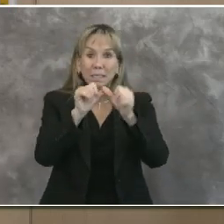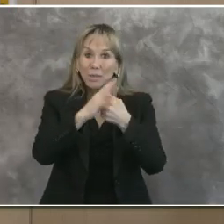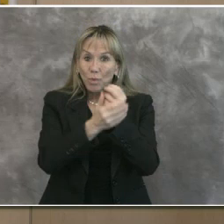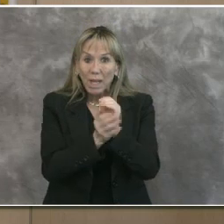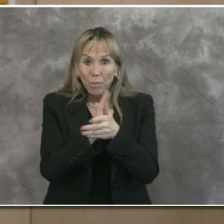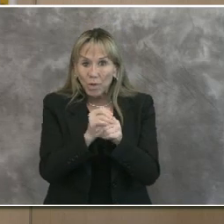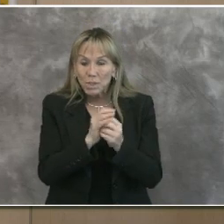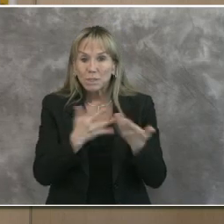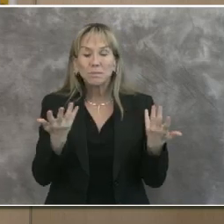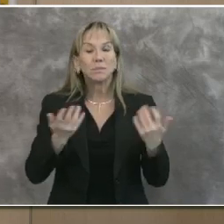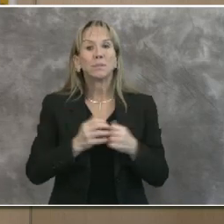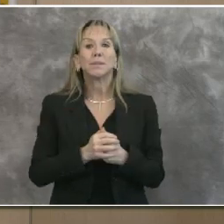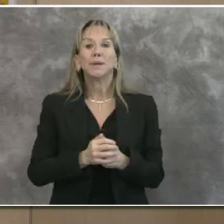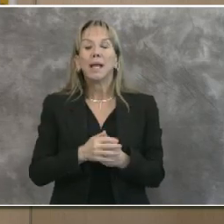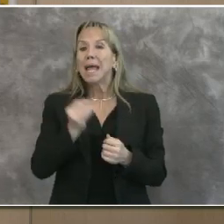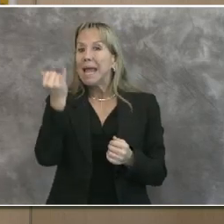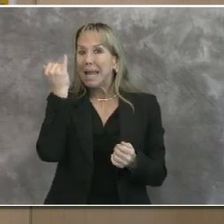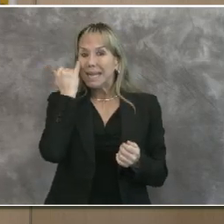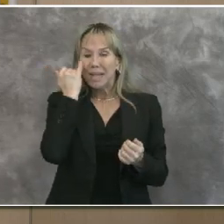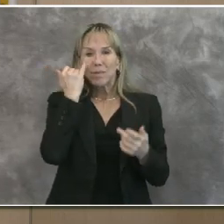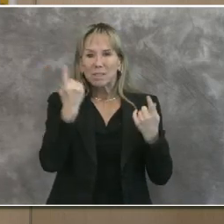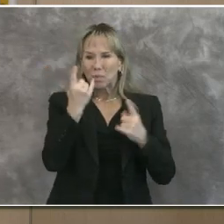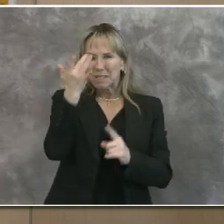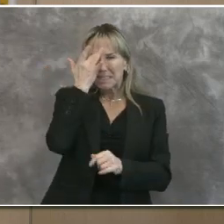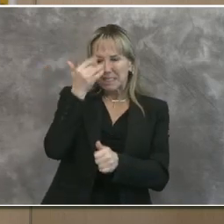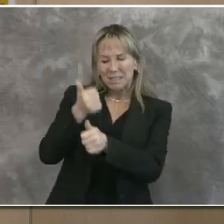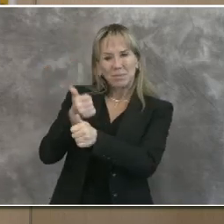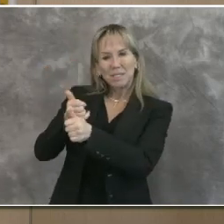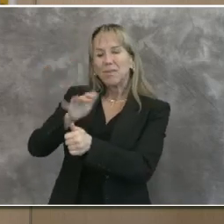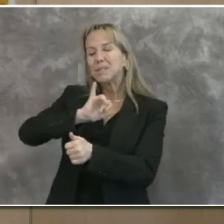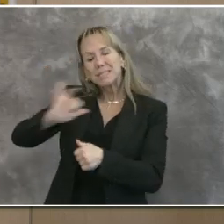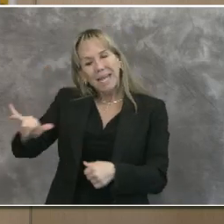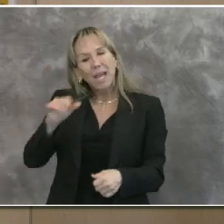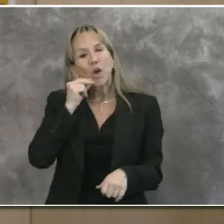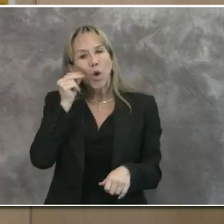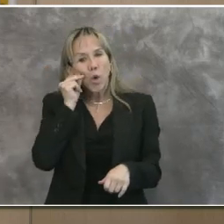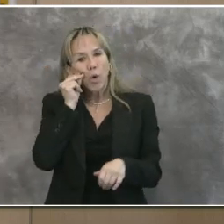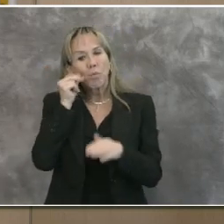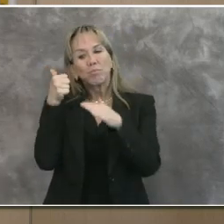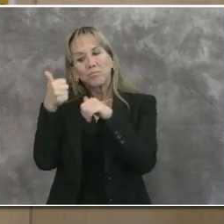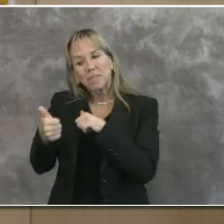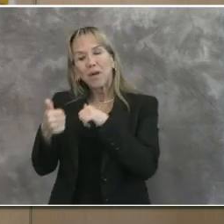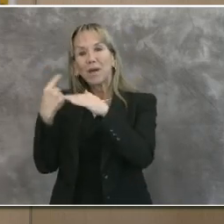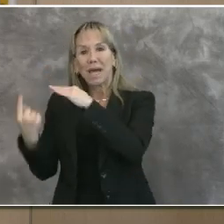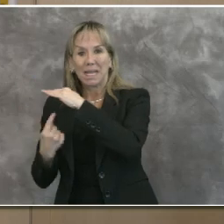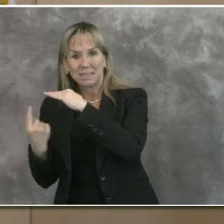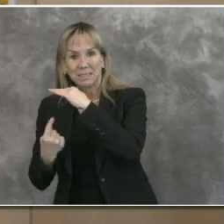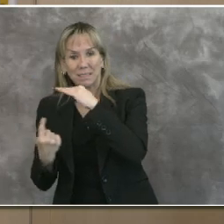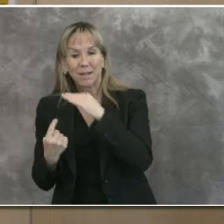washing practices, and if individuals are sick, to stay at home and self-isolate.